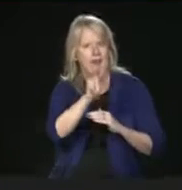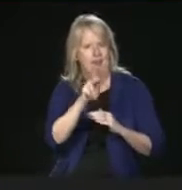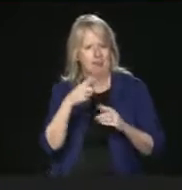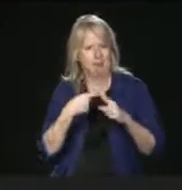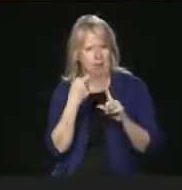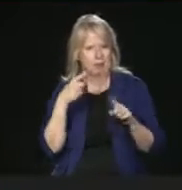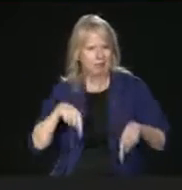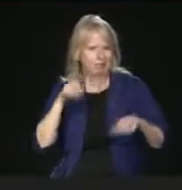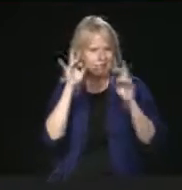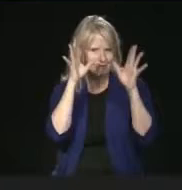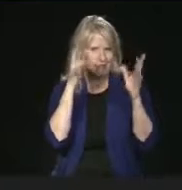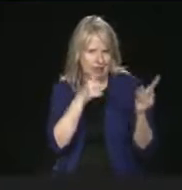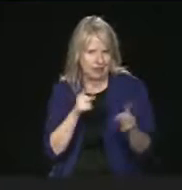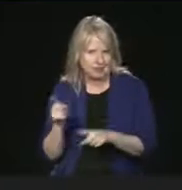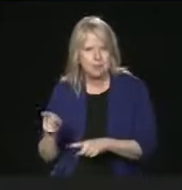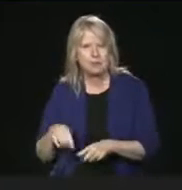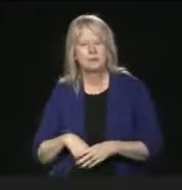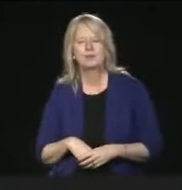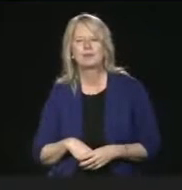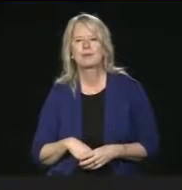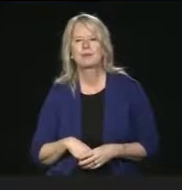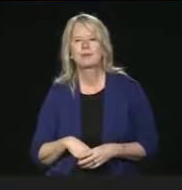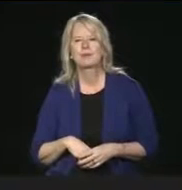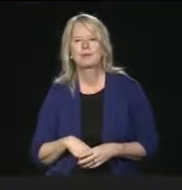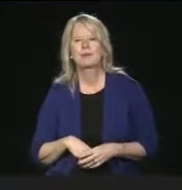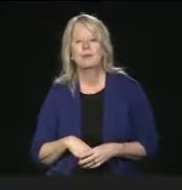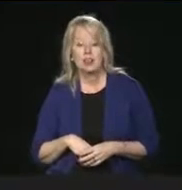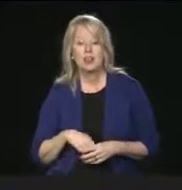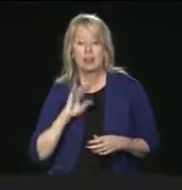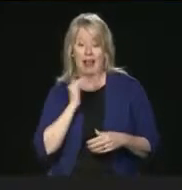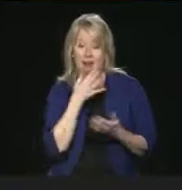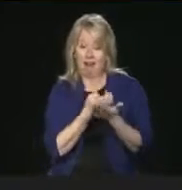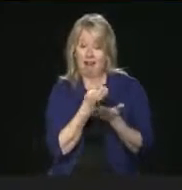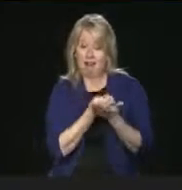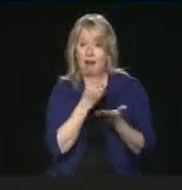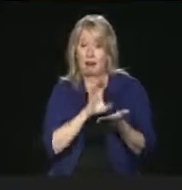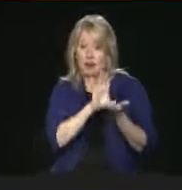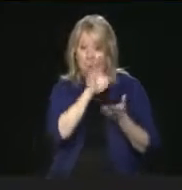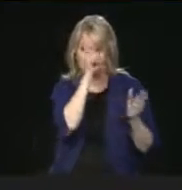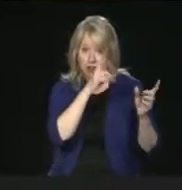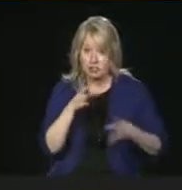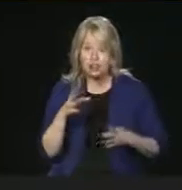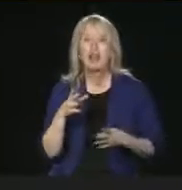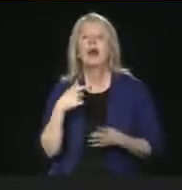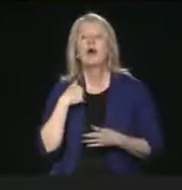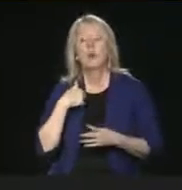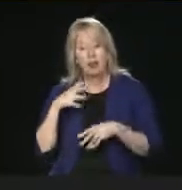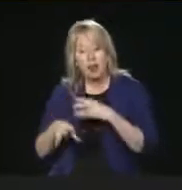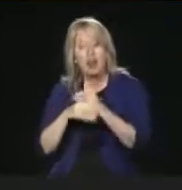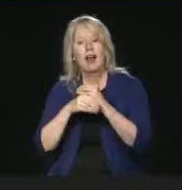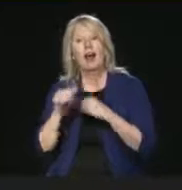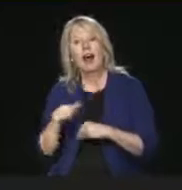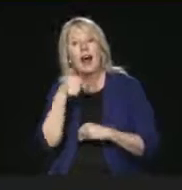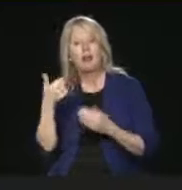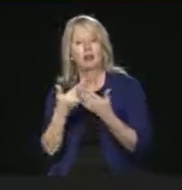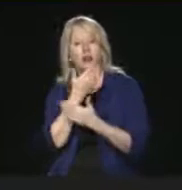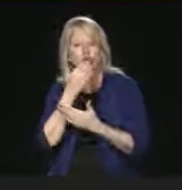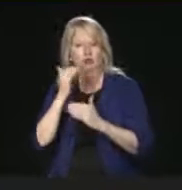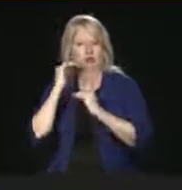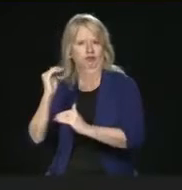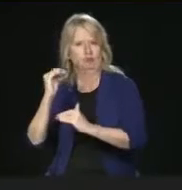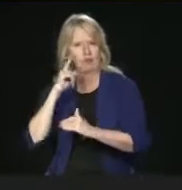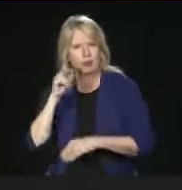In addition to our economic strategy, we also announced new restrictions on travel. We temporarily closed